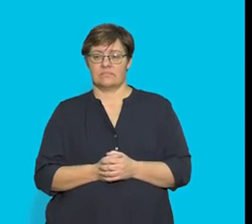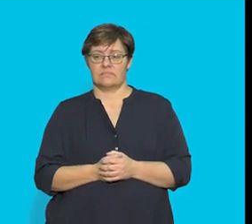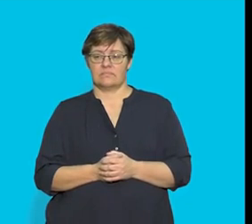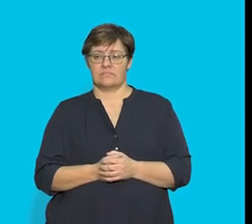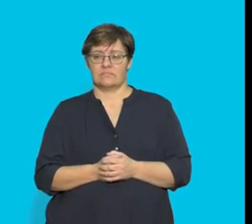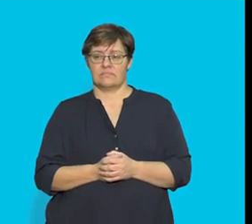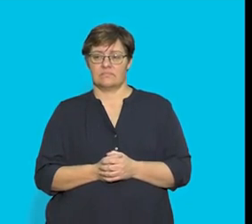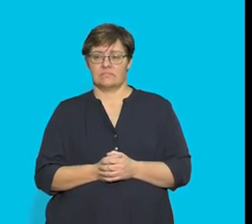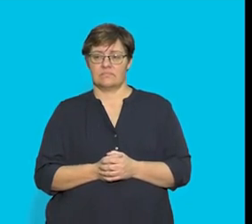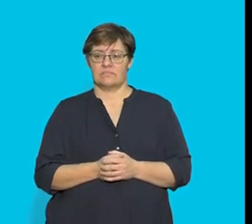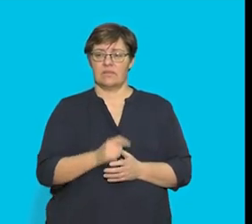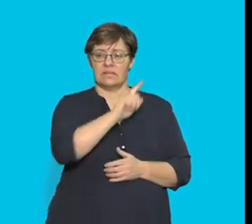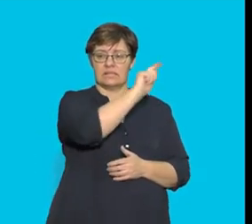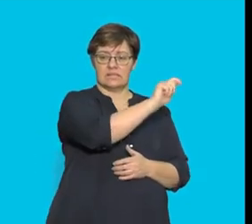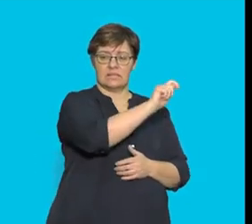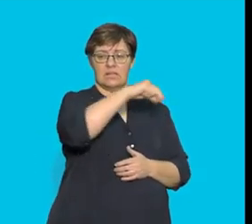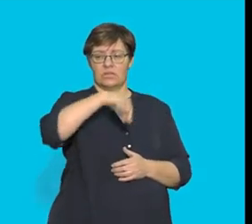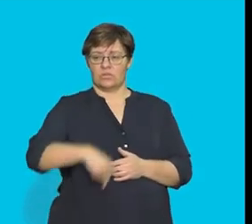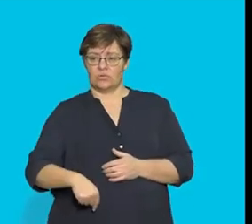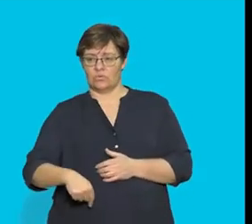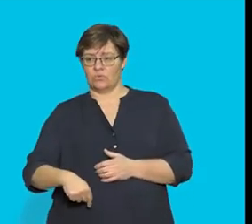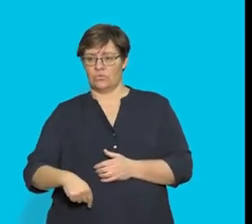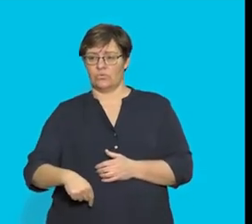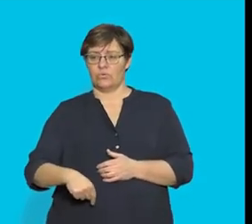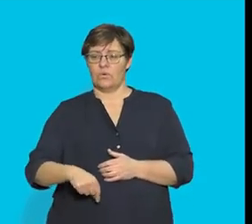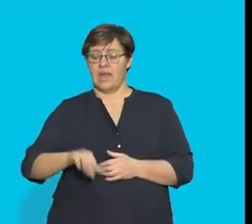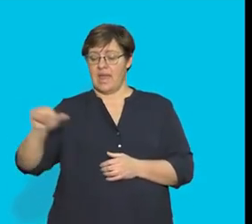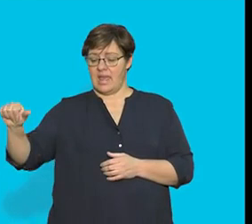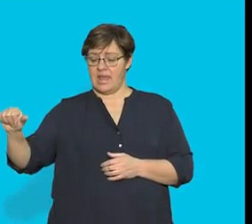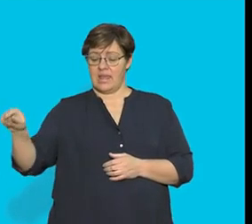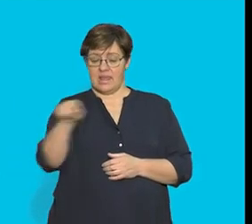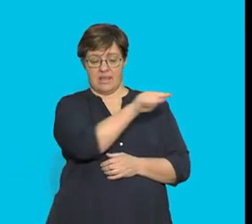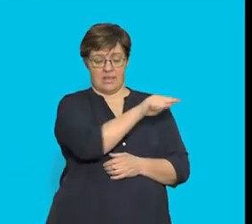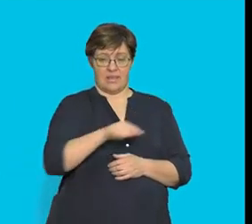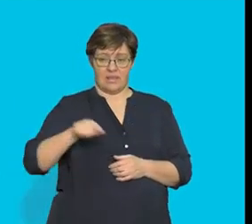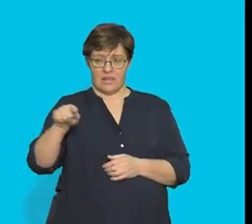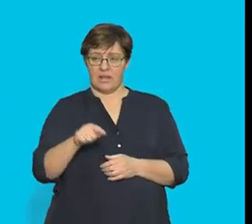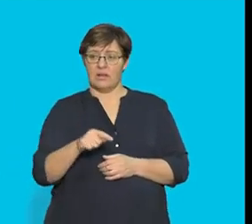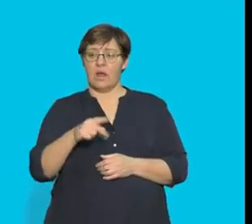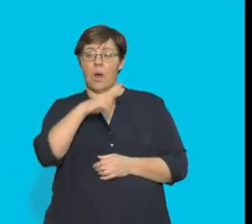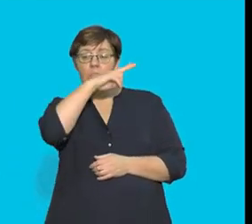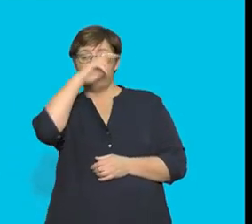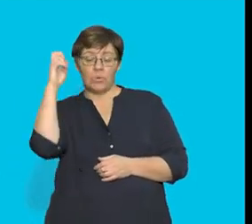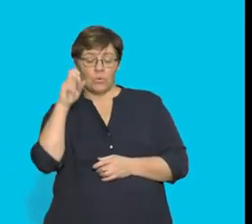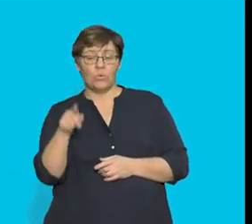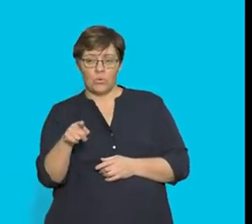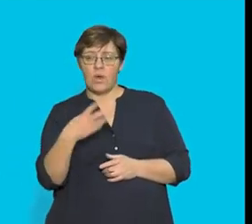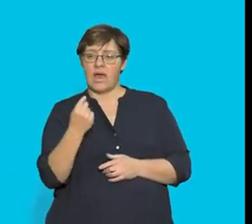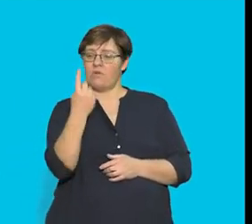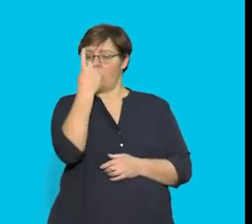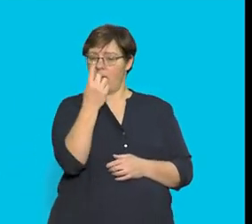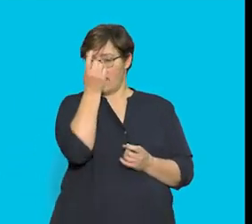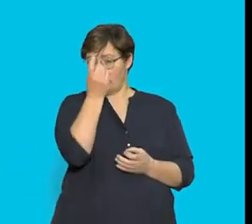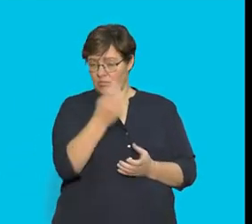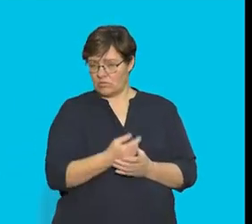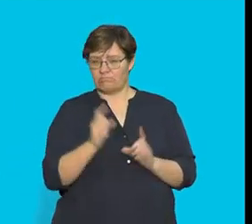color. So this triangle TQA. Okay, so in the blue triangle, we